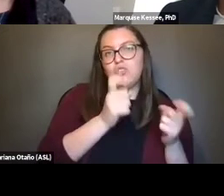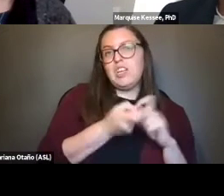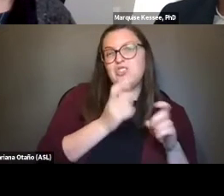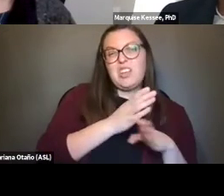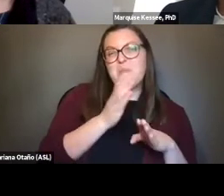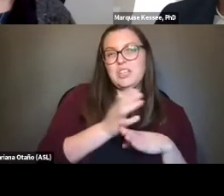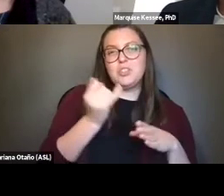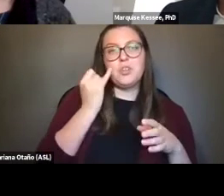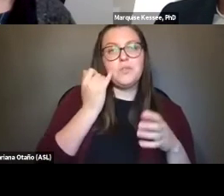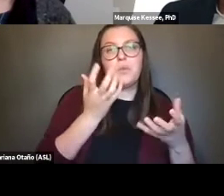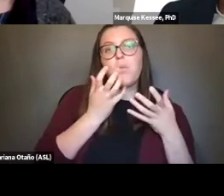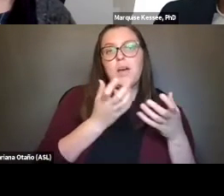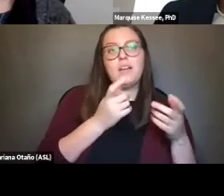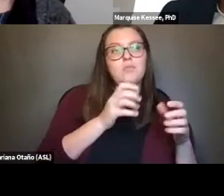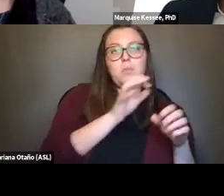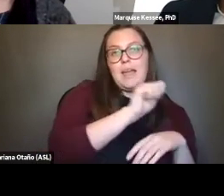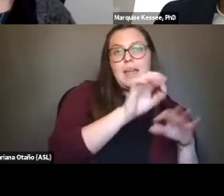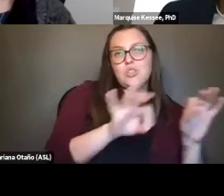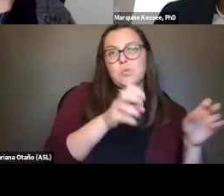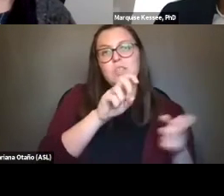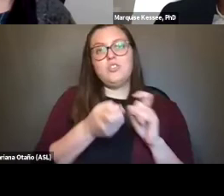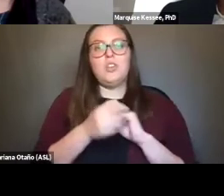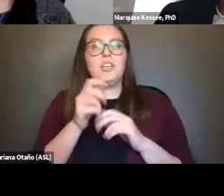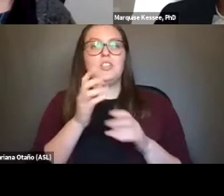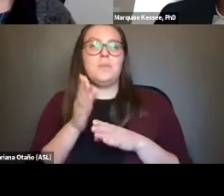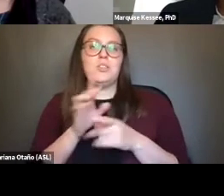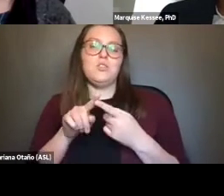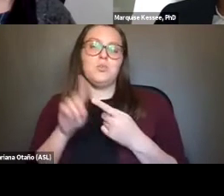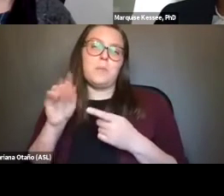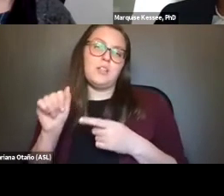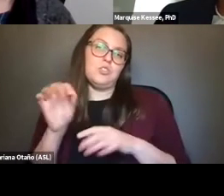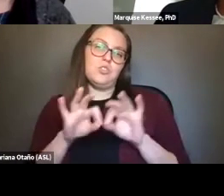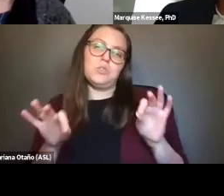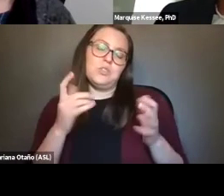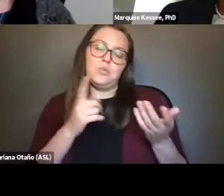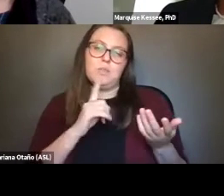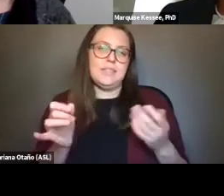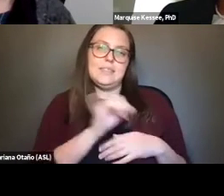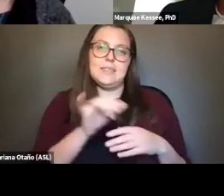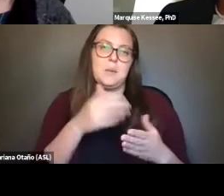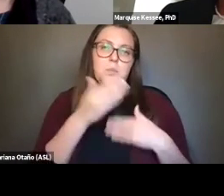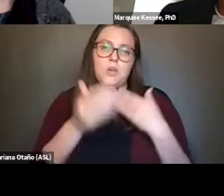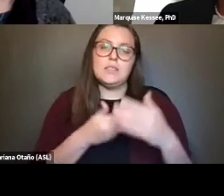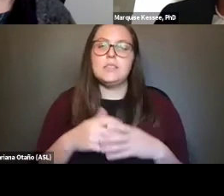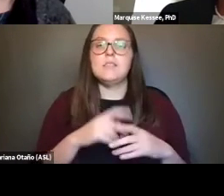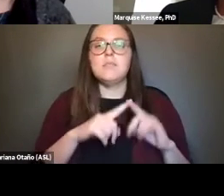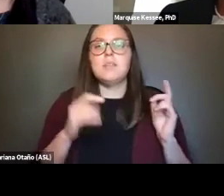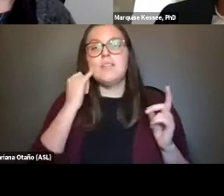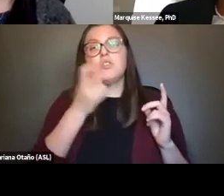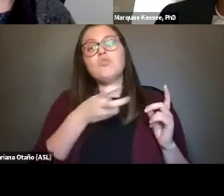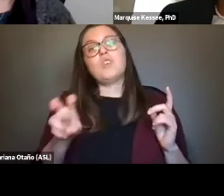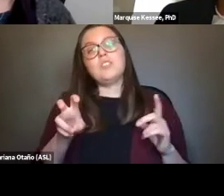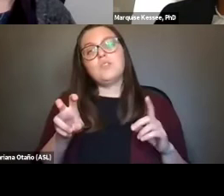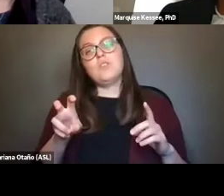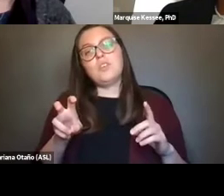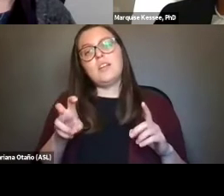their associate's degree to a bachelor's degree. So it's pretty much a seamless process in that regard. So but if you're transferring in, regardless